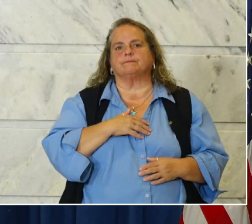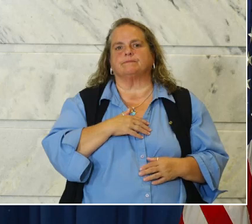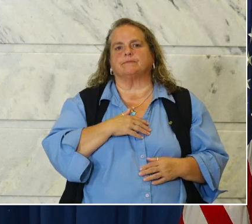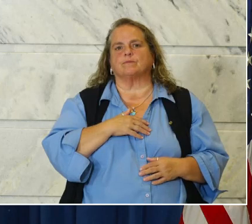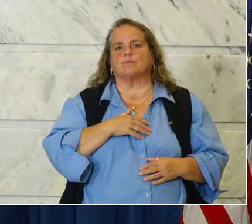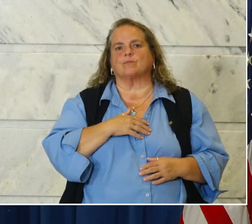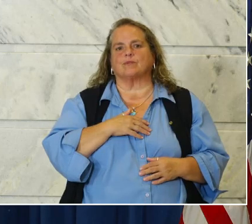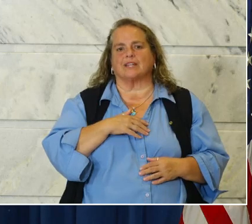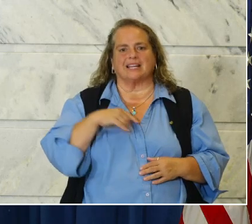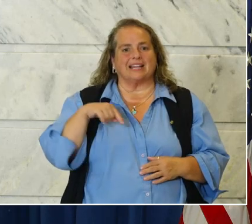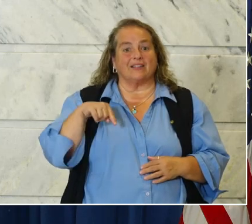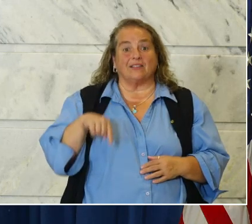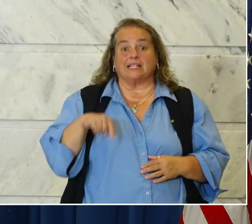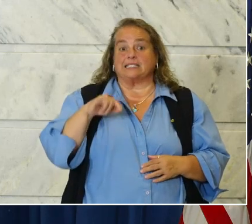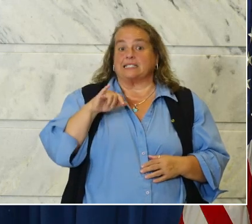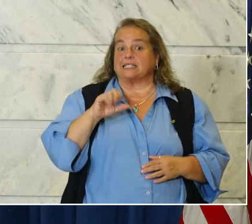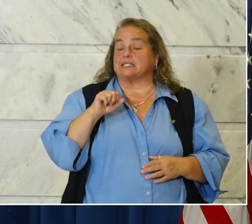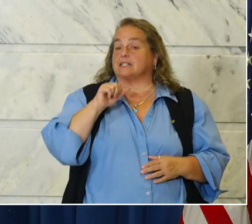this is not